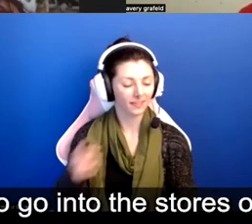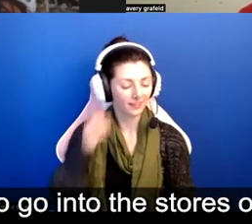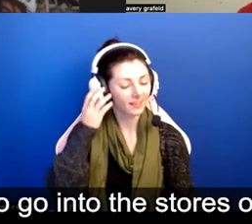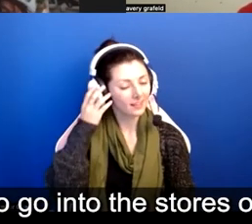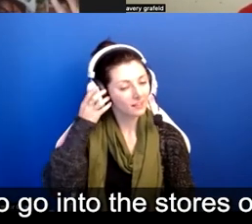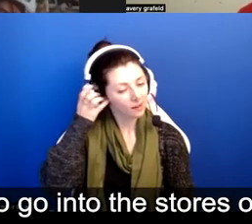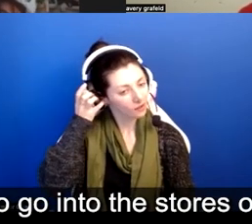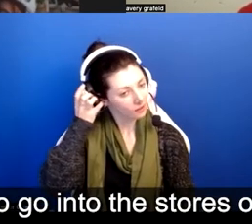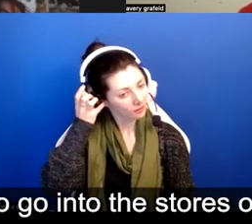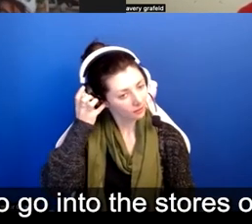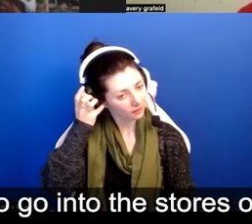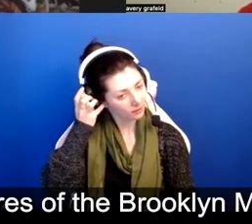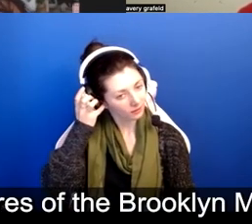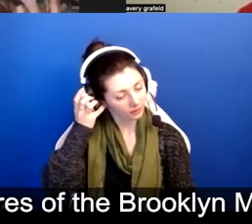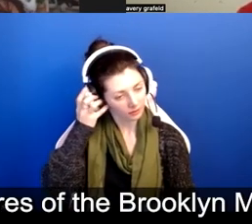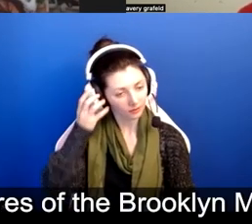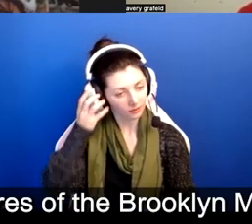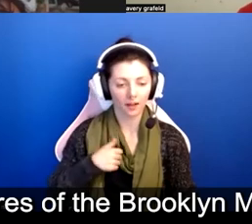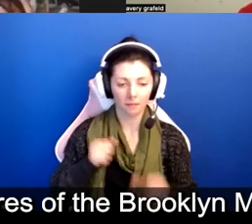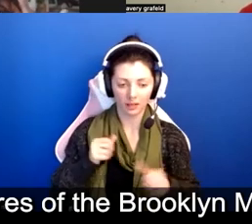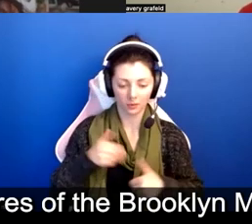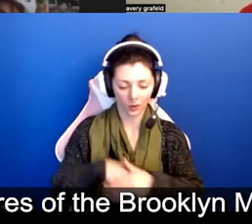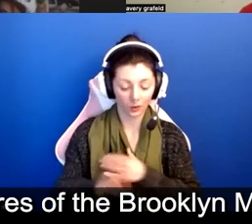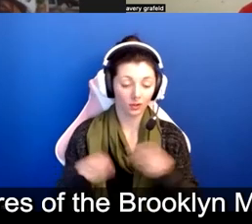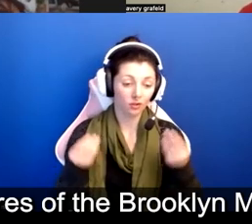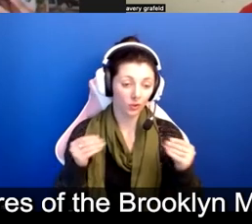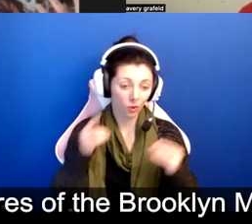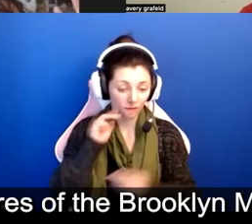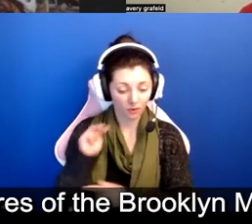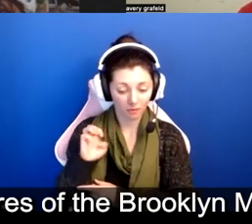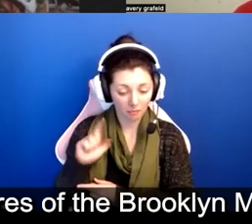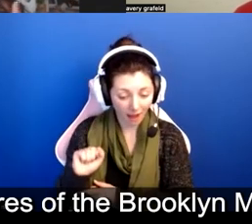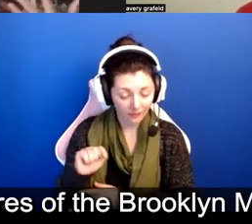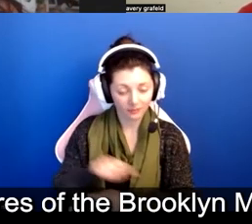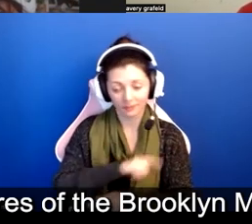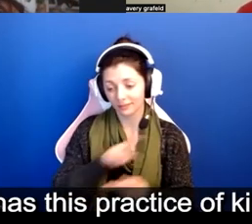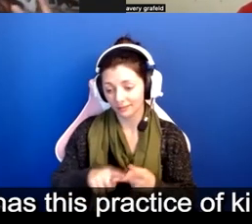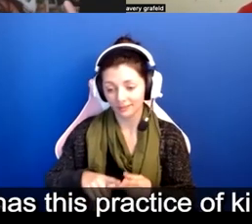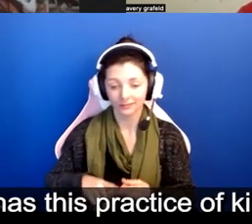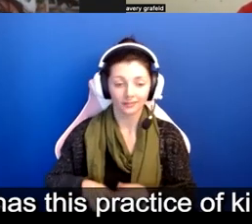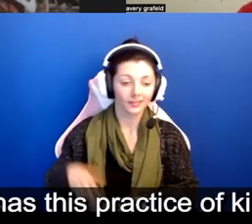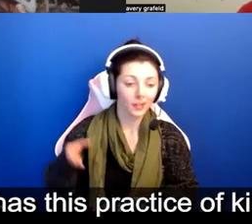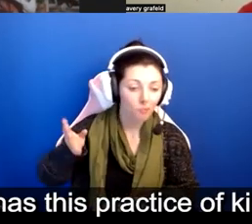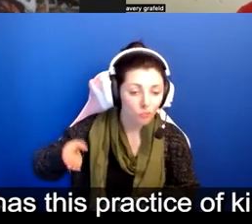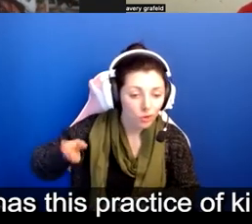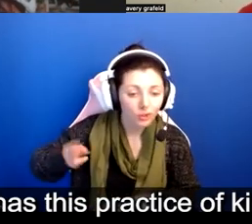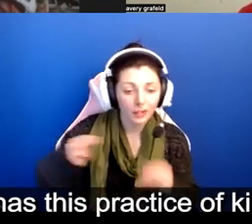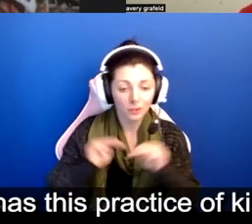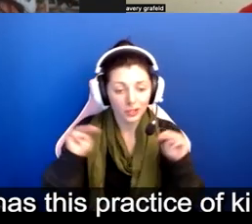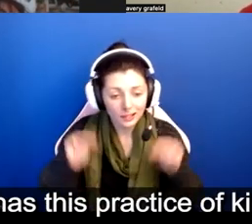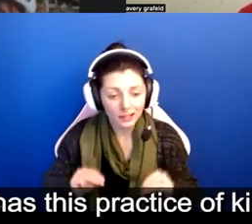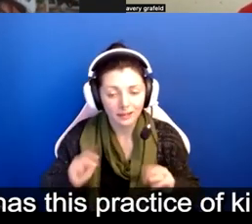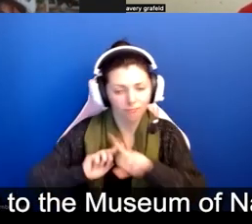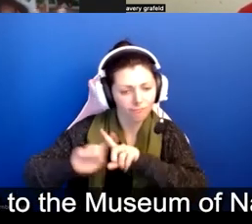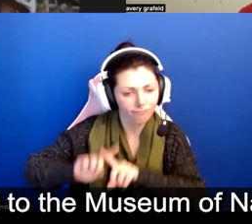I've got to go into the stores of the Met and the stores of the Brooklyn Museum, and she has this practice of kind